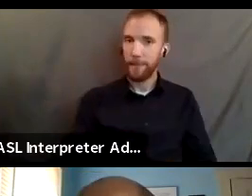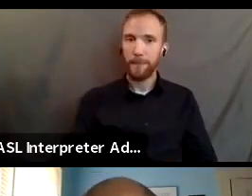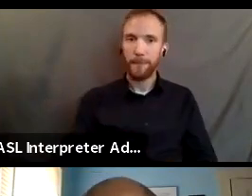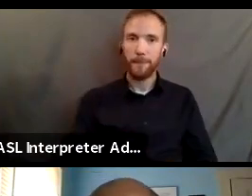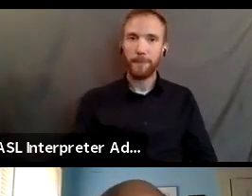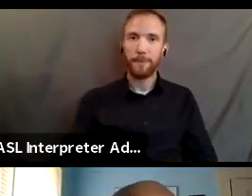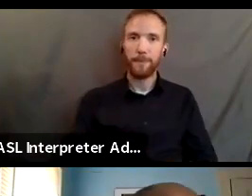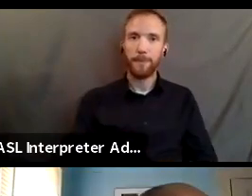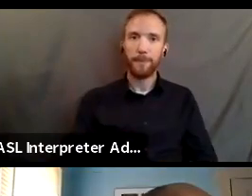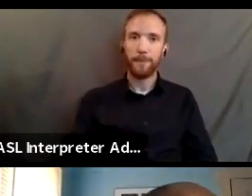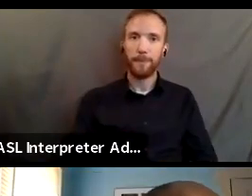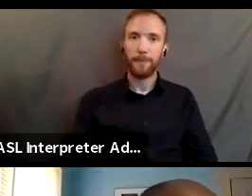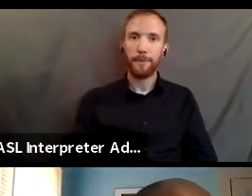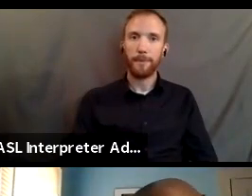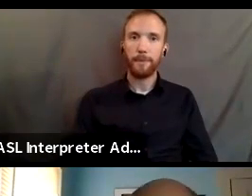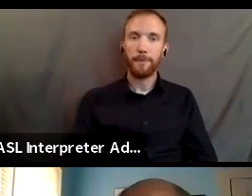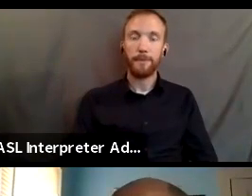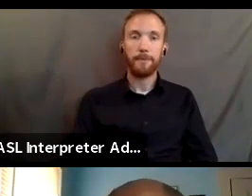remarks